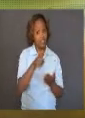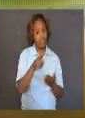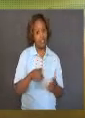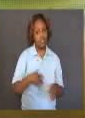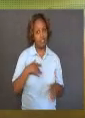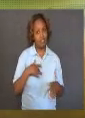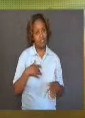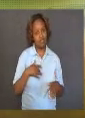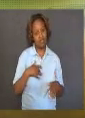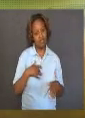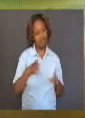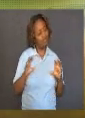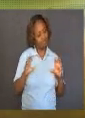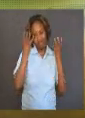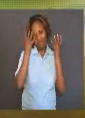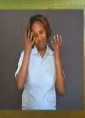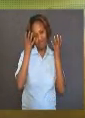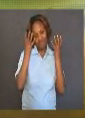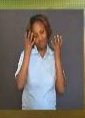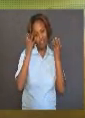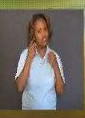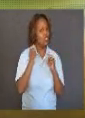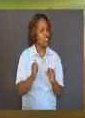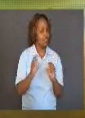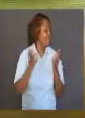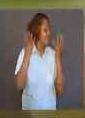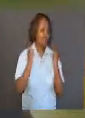feel cross or resentful.